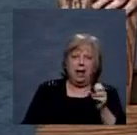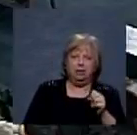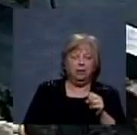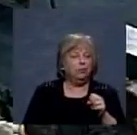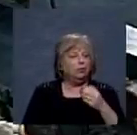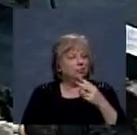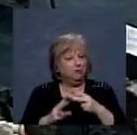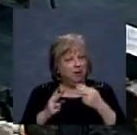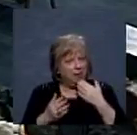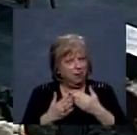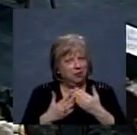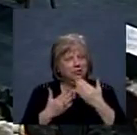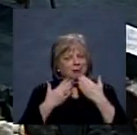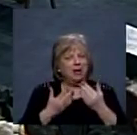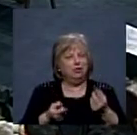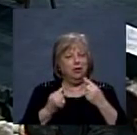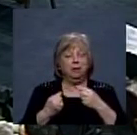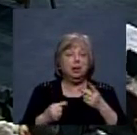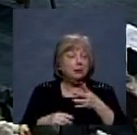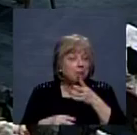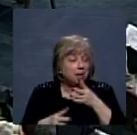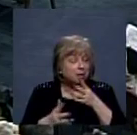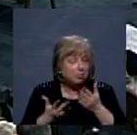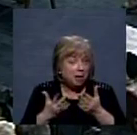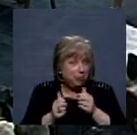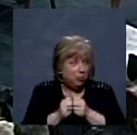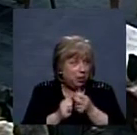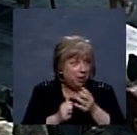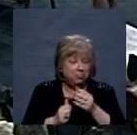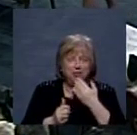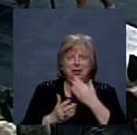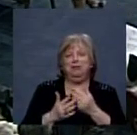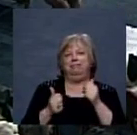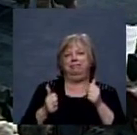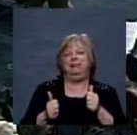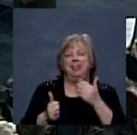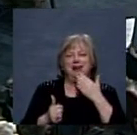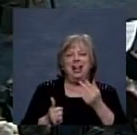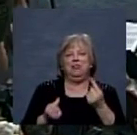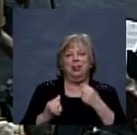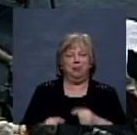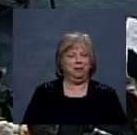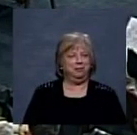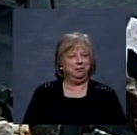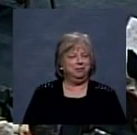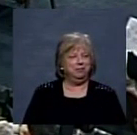here tonight. Thank you. I think his mother might be with him. Is that right? Good. Thank you for being with us.